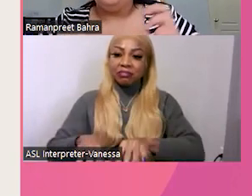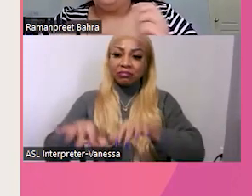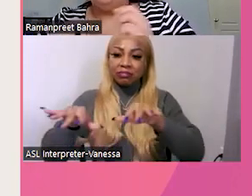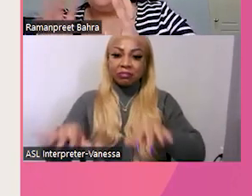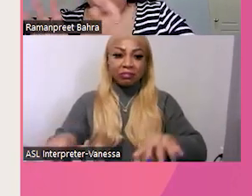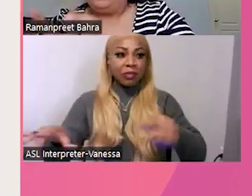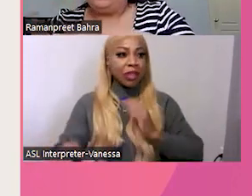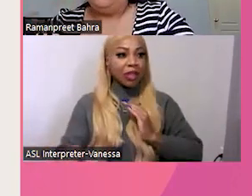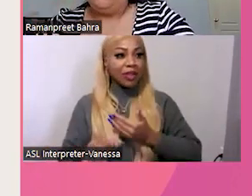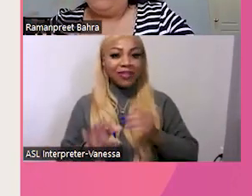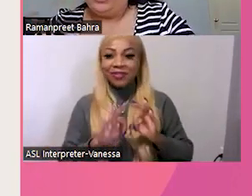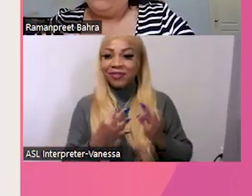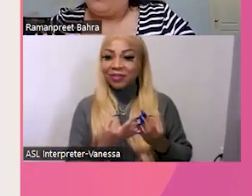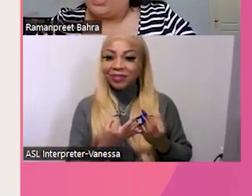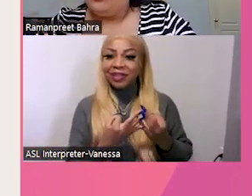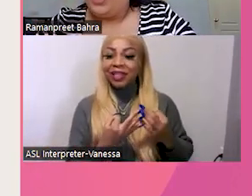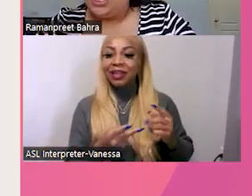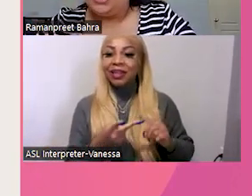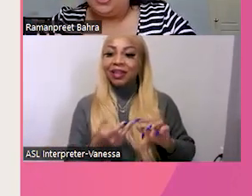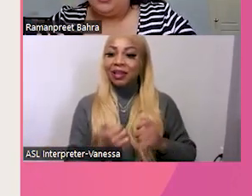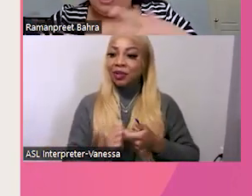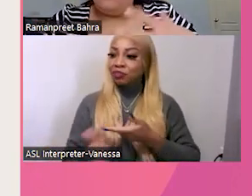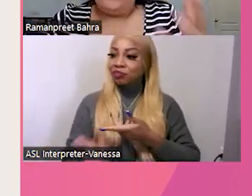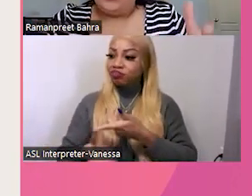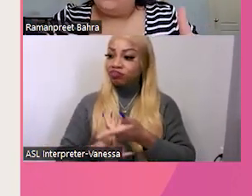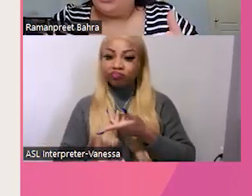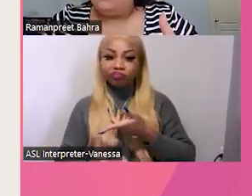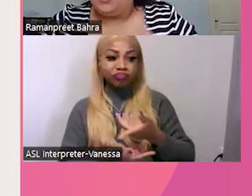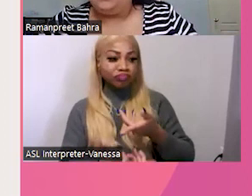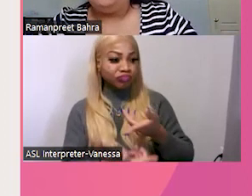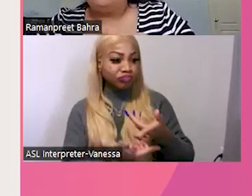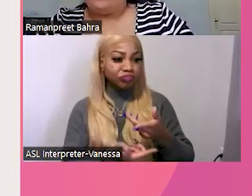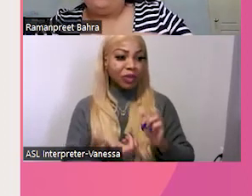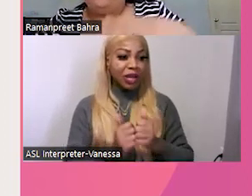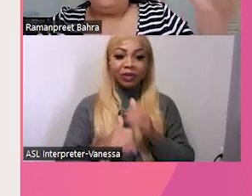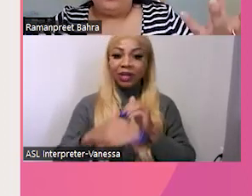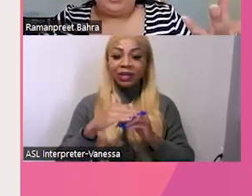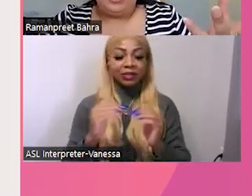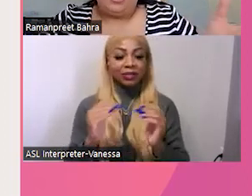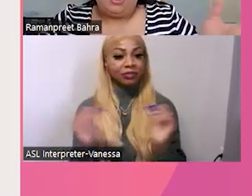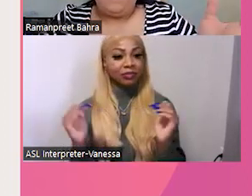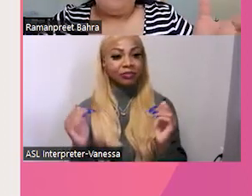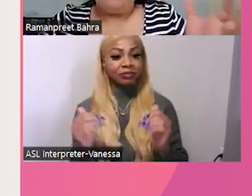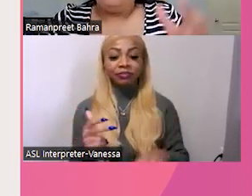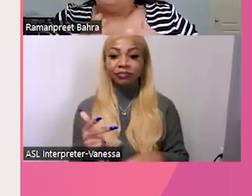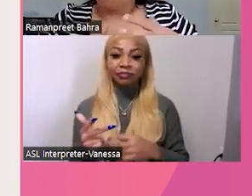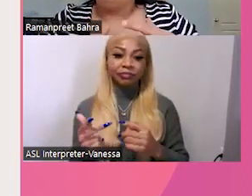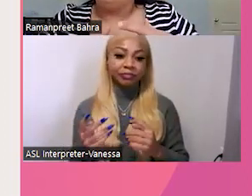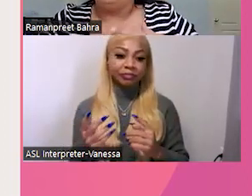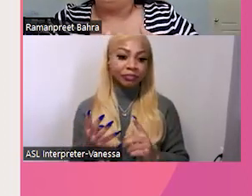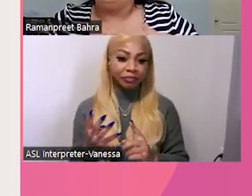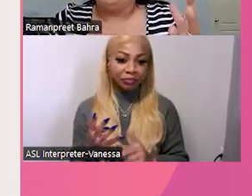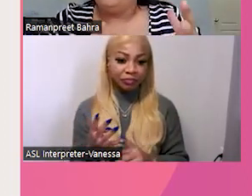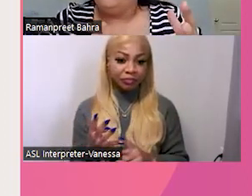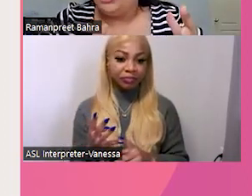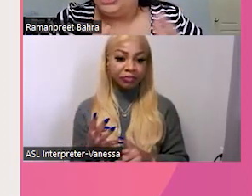circles, within the way we interact with seeking justice. So seeking some form